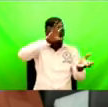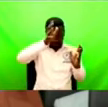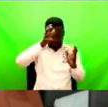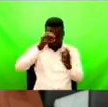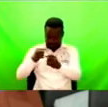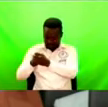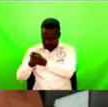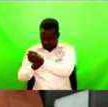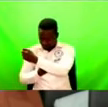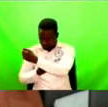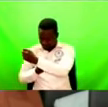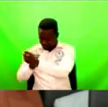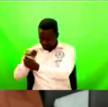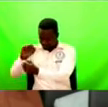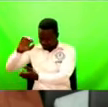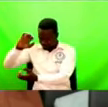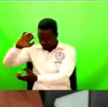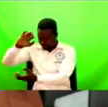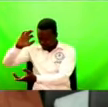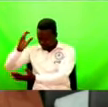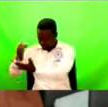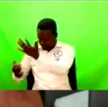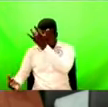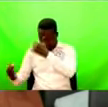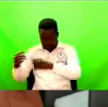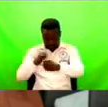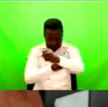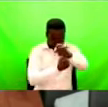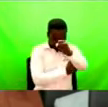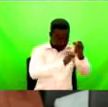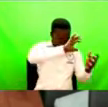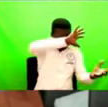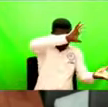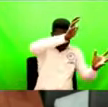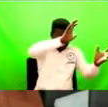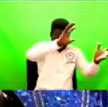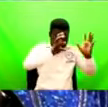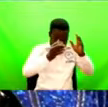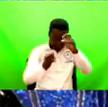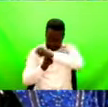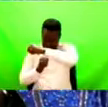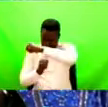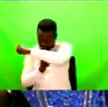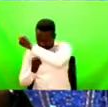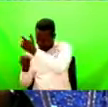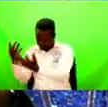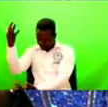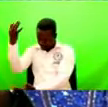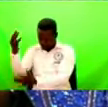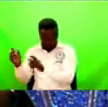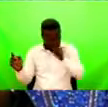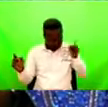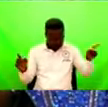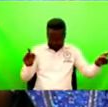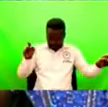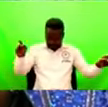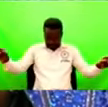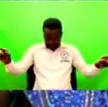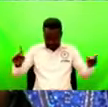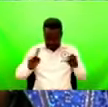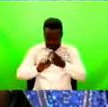fire, pillar of cloud, pillar of fire, which is today, Holy